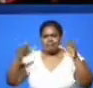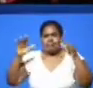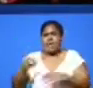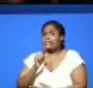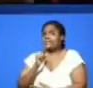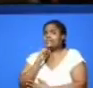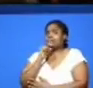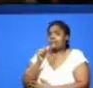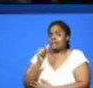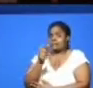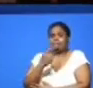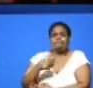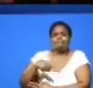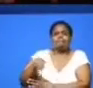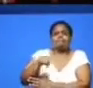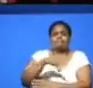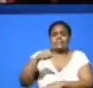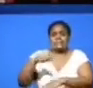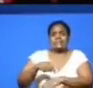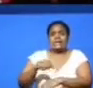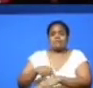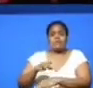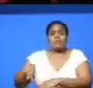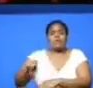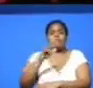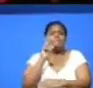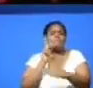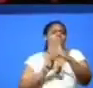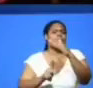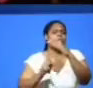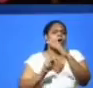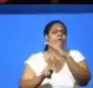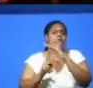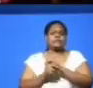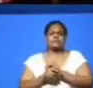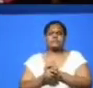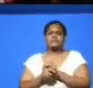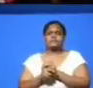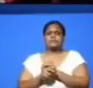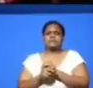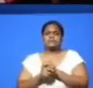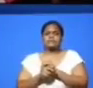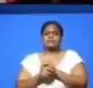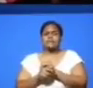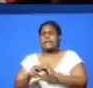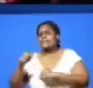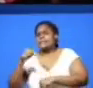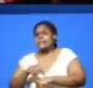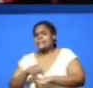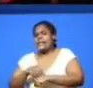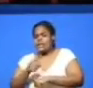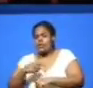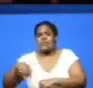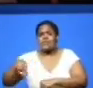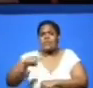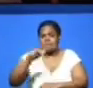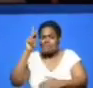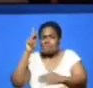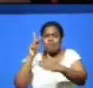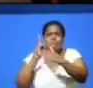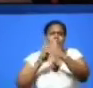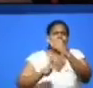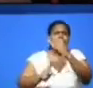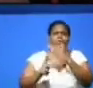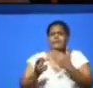of their prophets. In the days of their prophecy. In